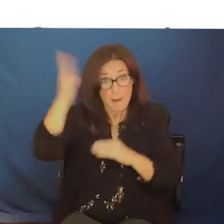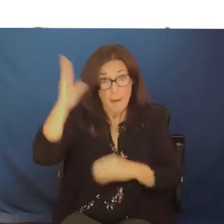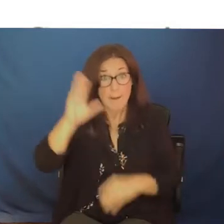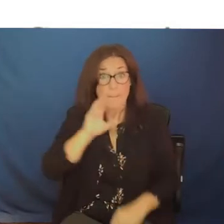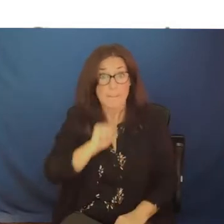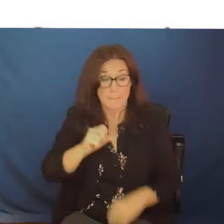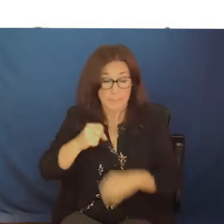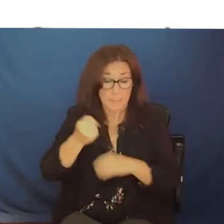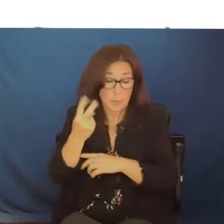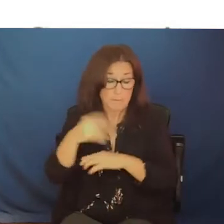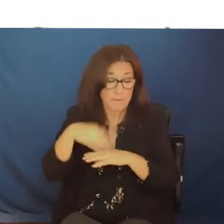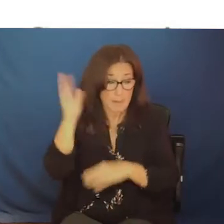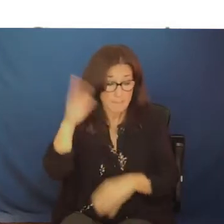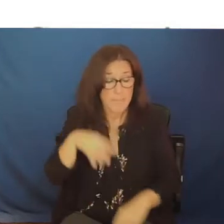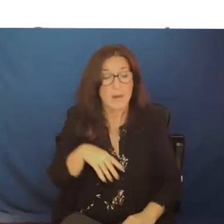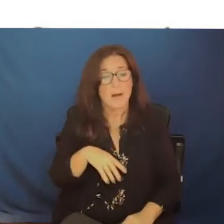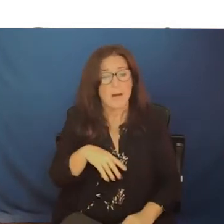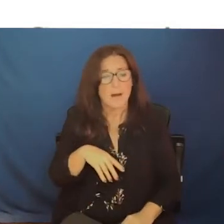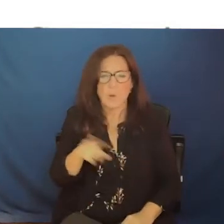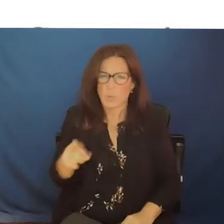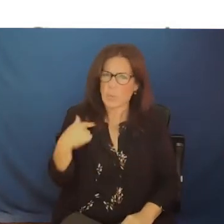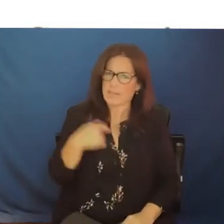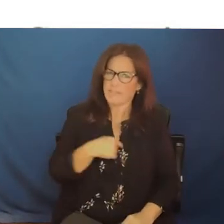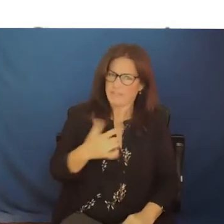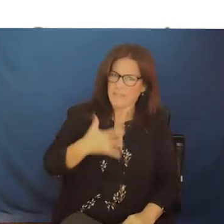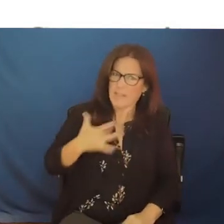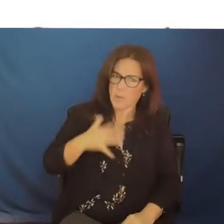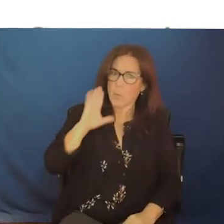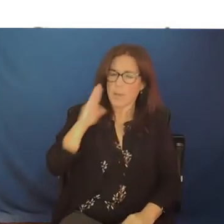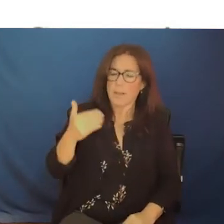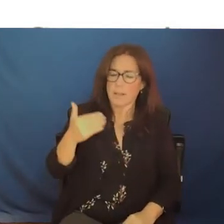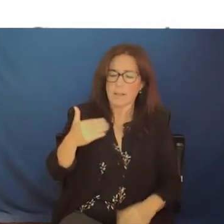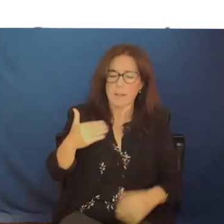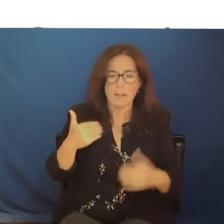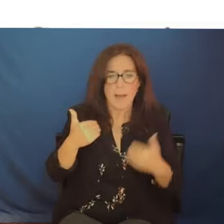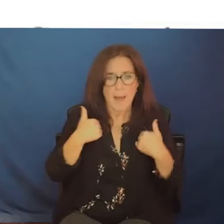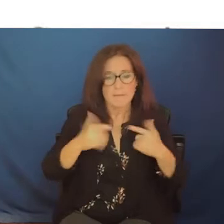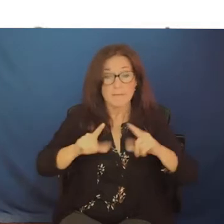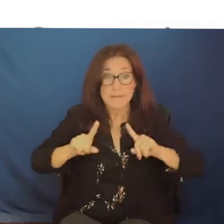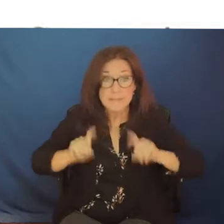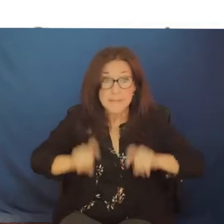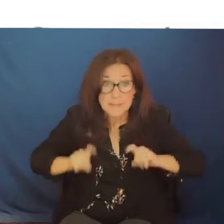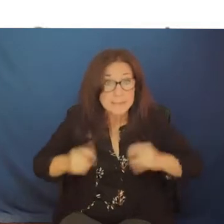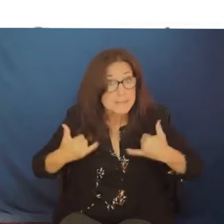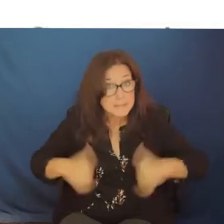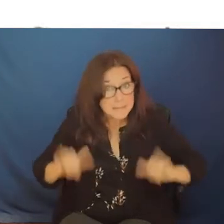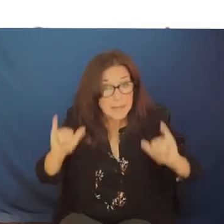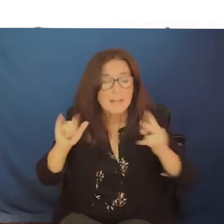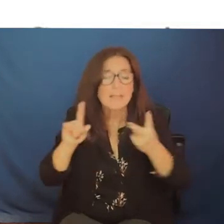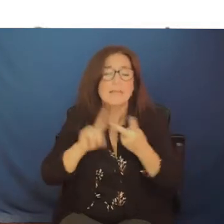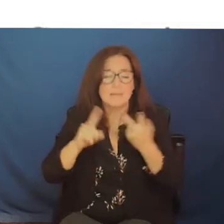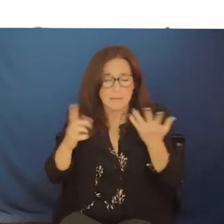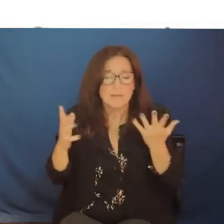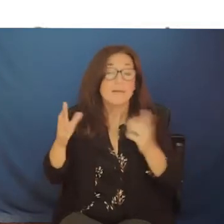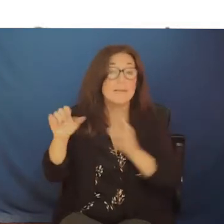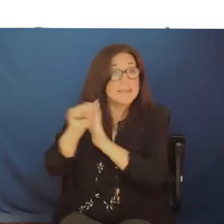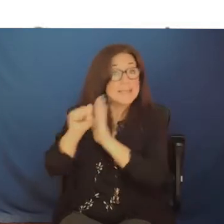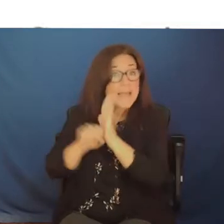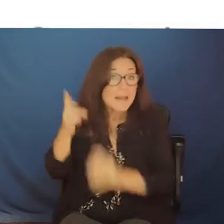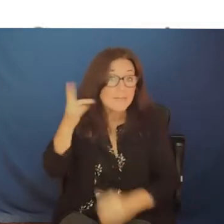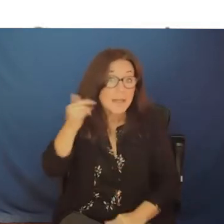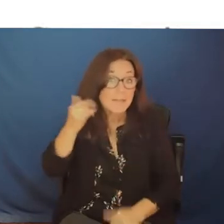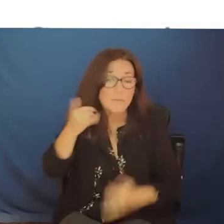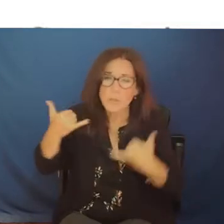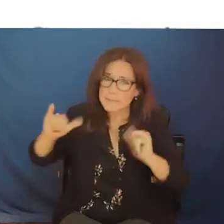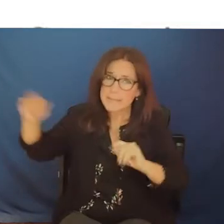may be testing. We know we're going to have oversight and support from the state of California. And